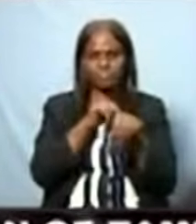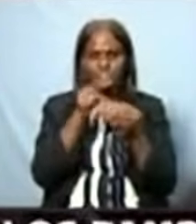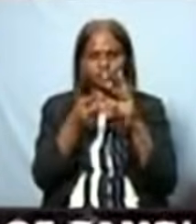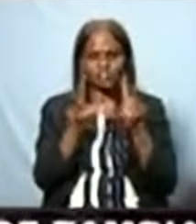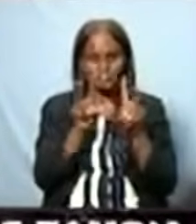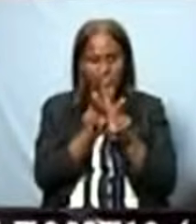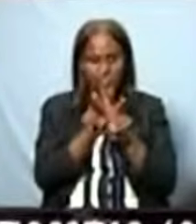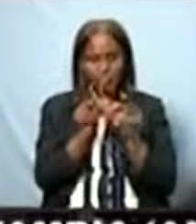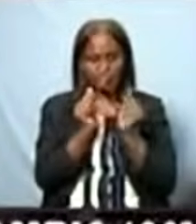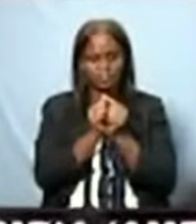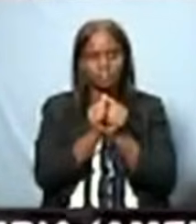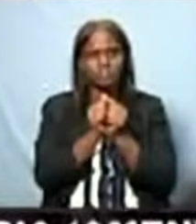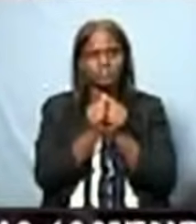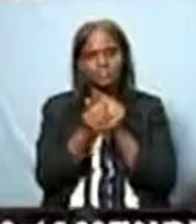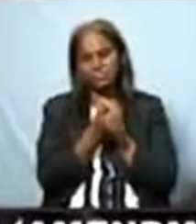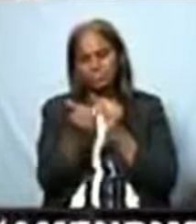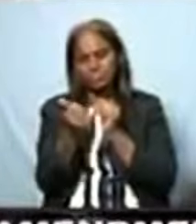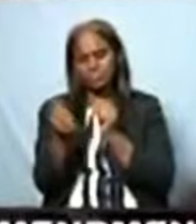values, and